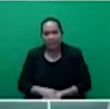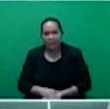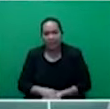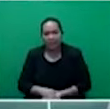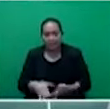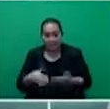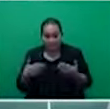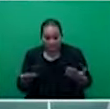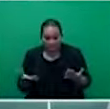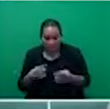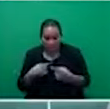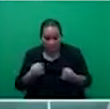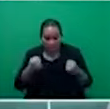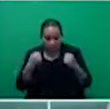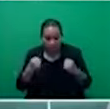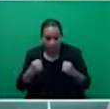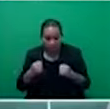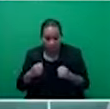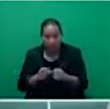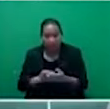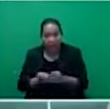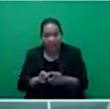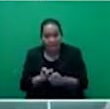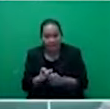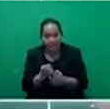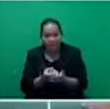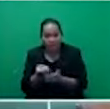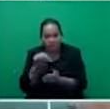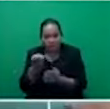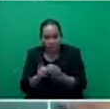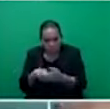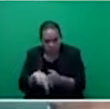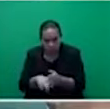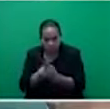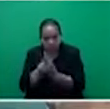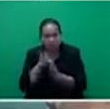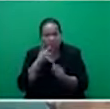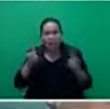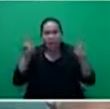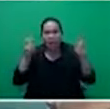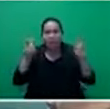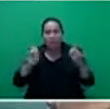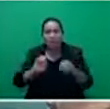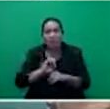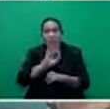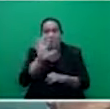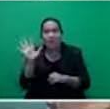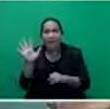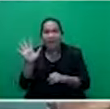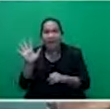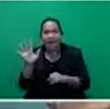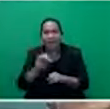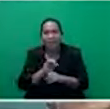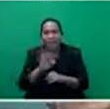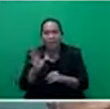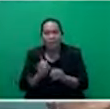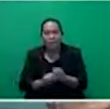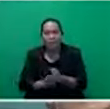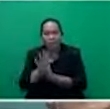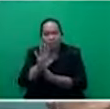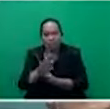we are on a strong path of economic recovery. And when we said the Bula boom, they made fun of it. Why did we say the Bula boom,